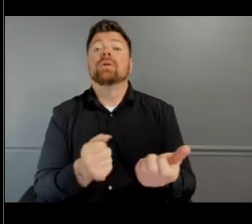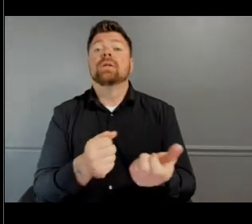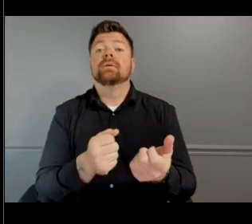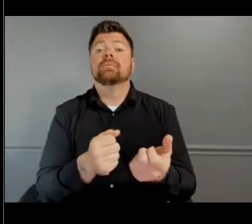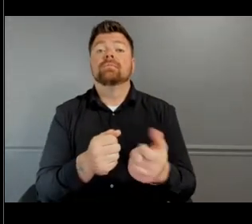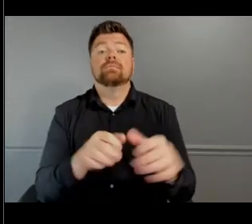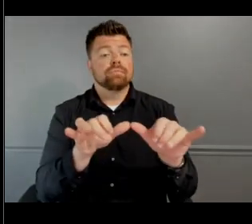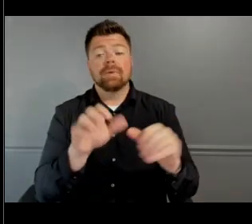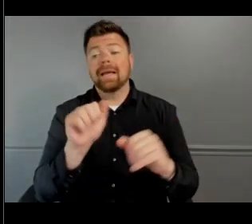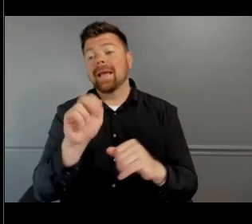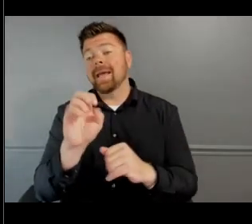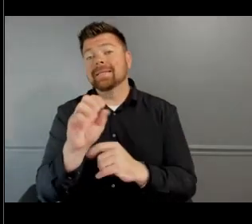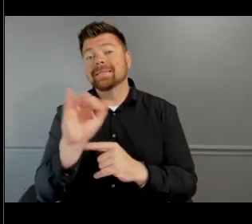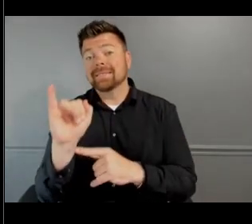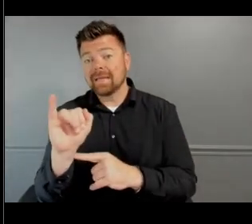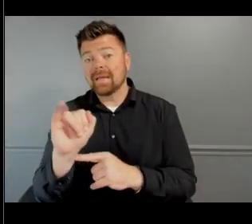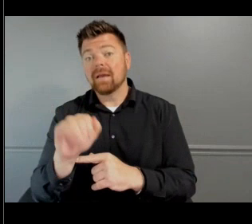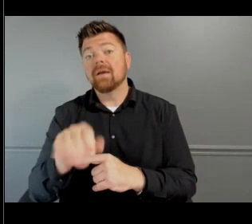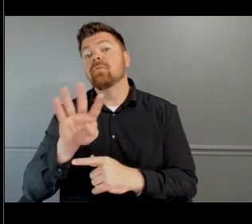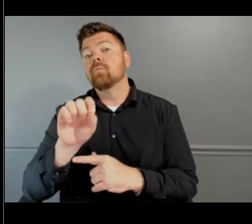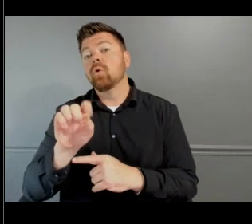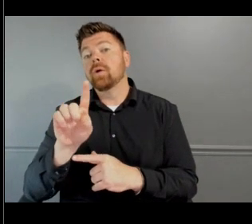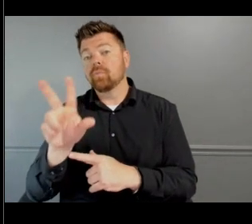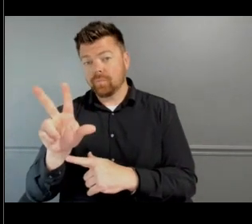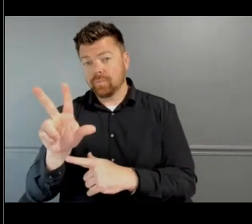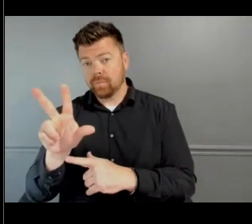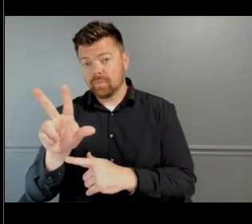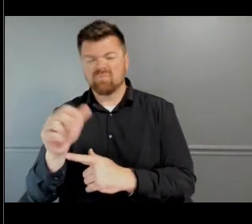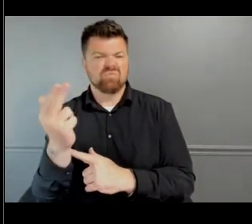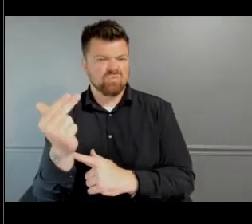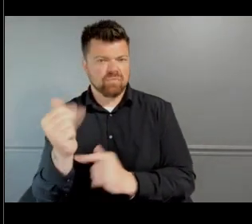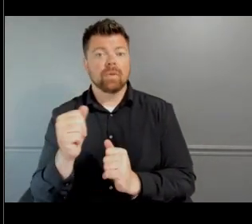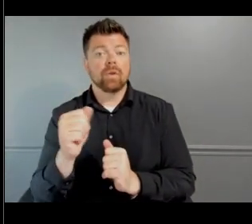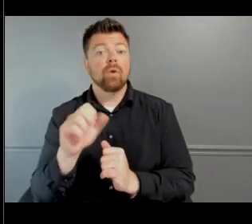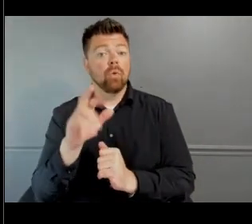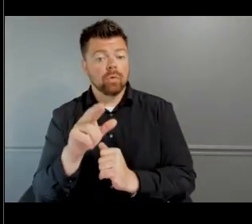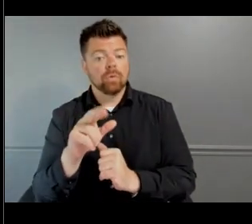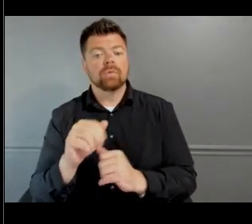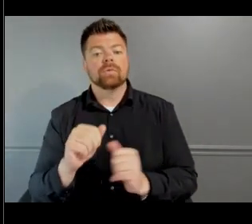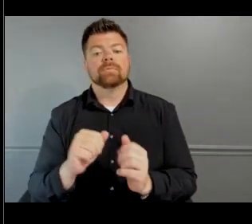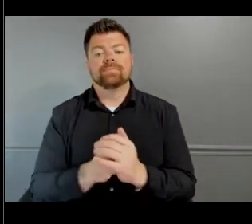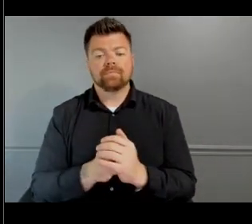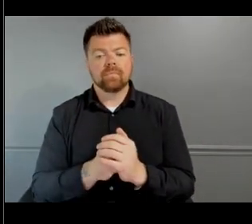ANSI 4.13 or a comparable standard.